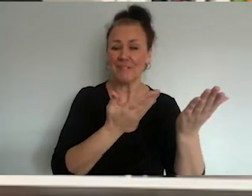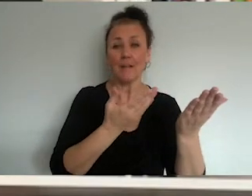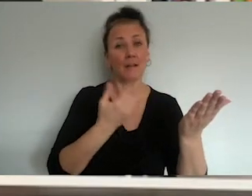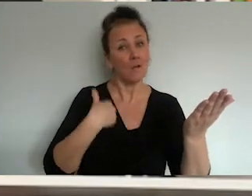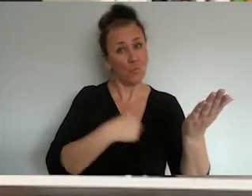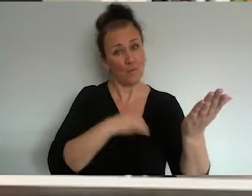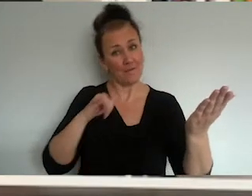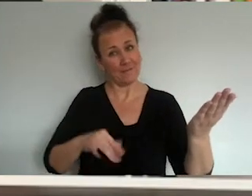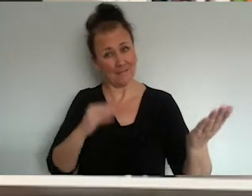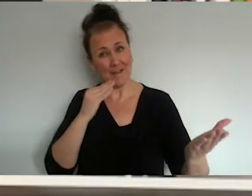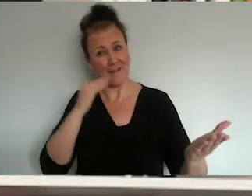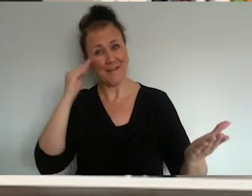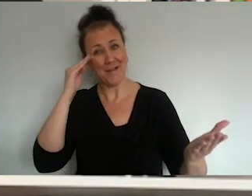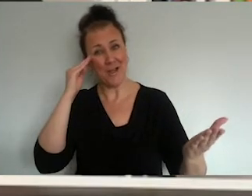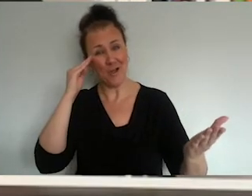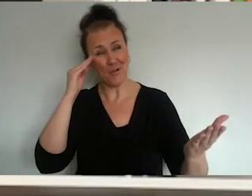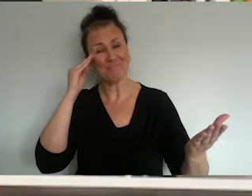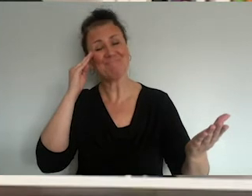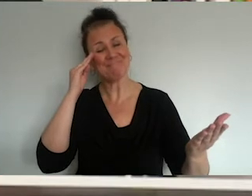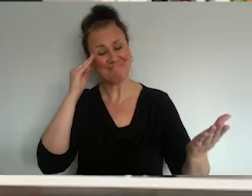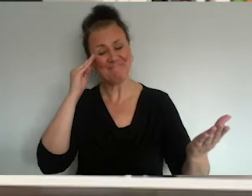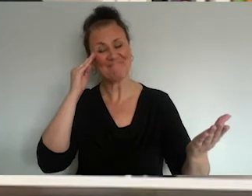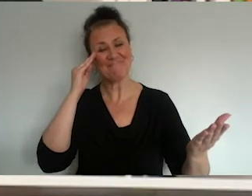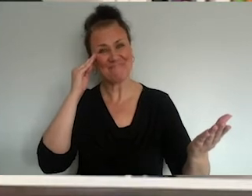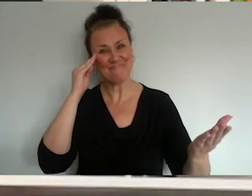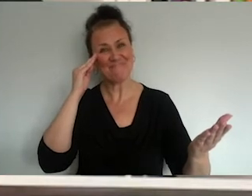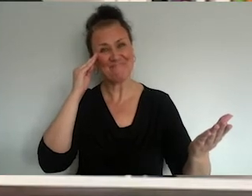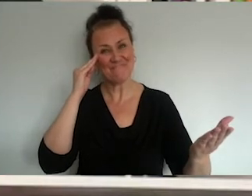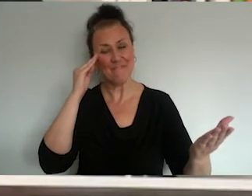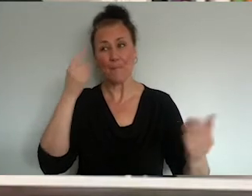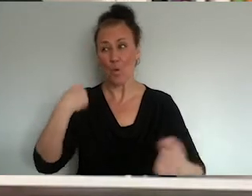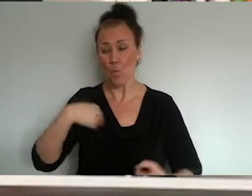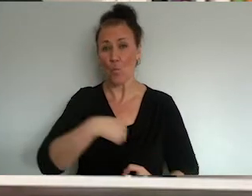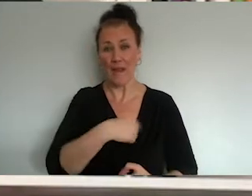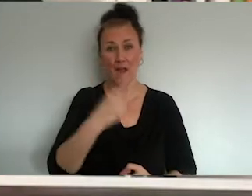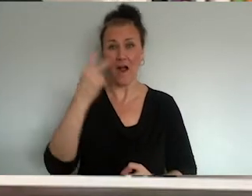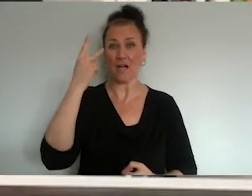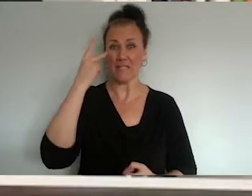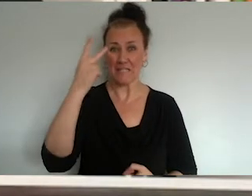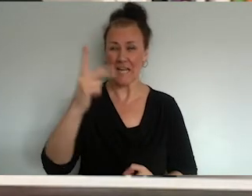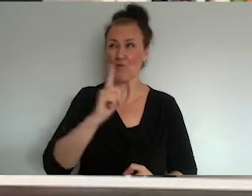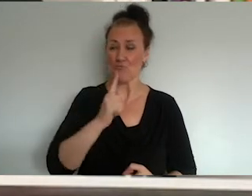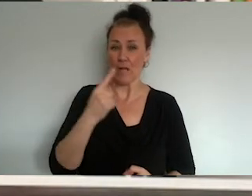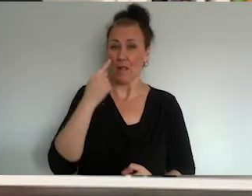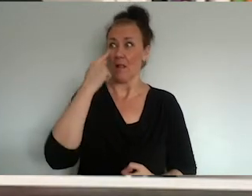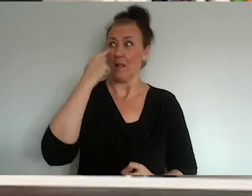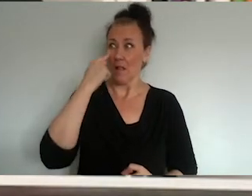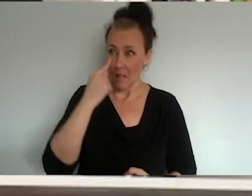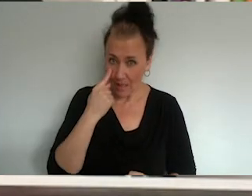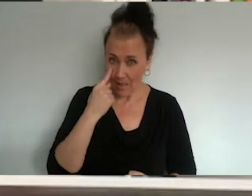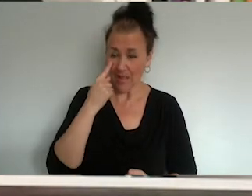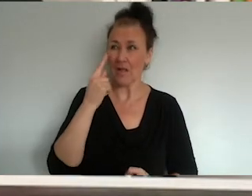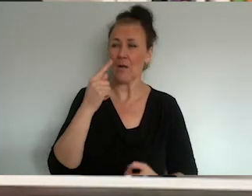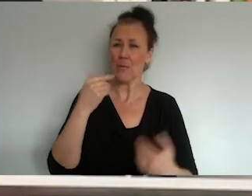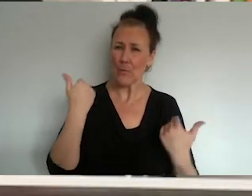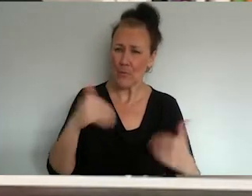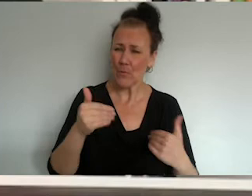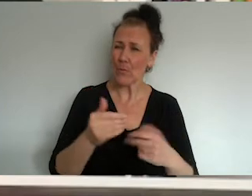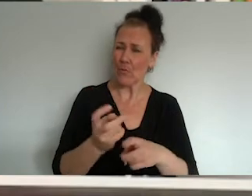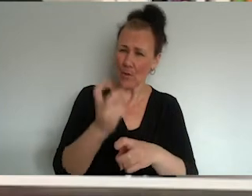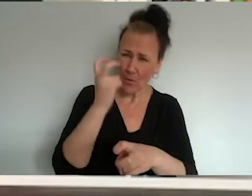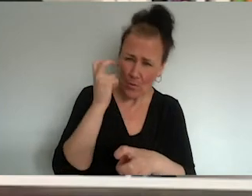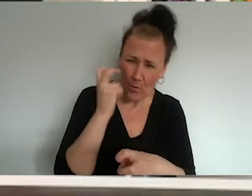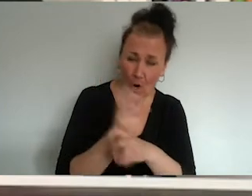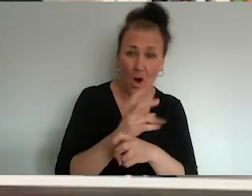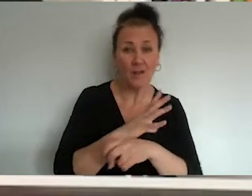many of us from the comfort and safety of our homes, we are seeing, I mean really seeing, the people who do